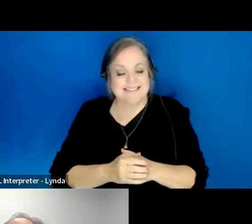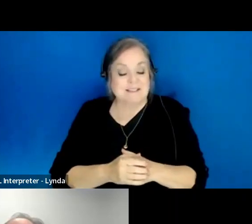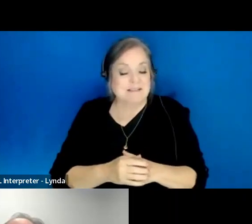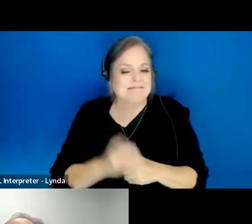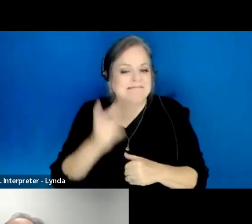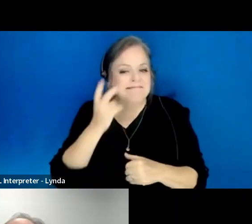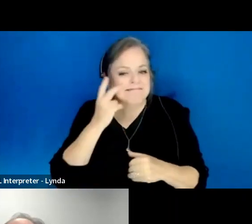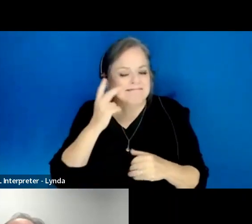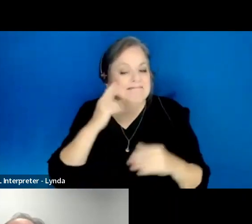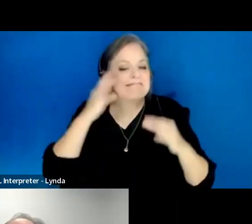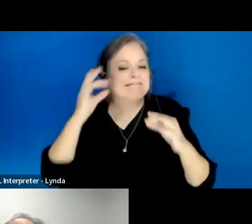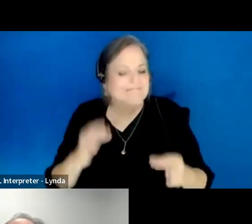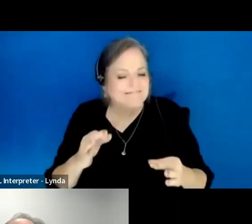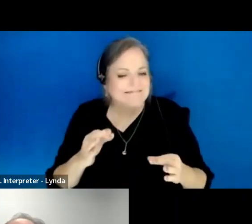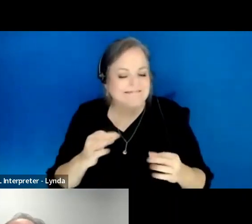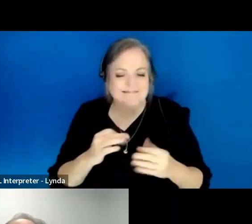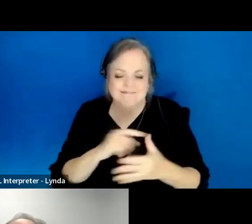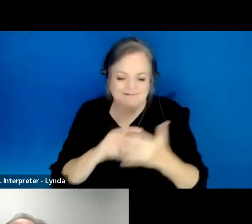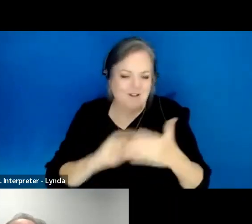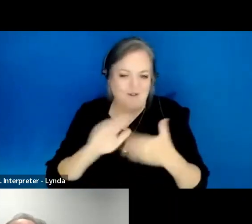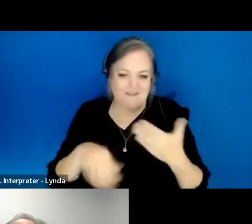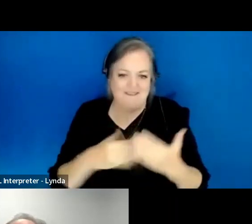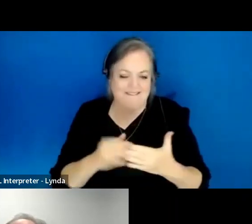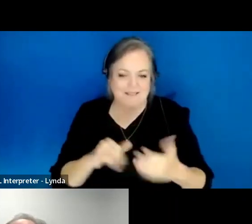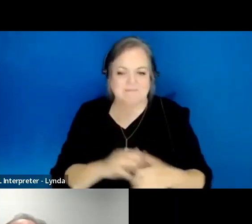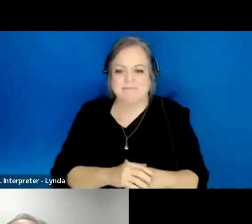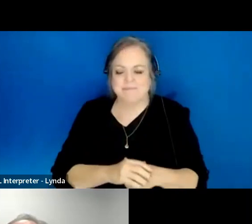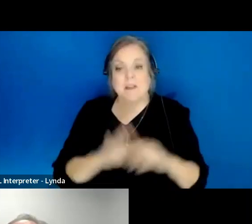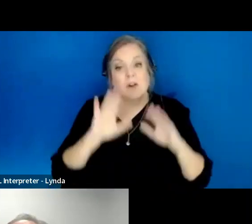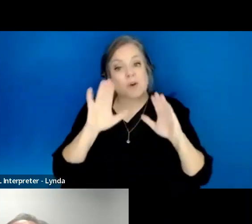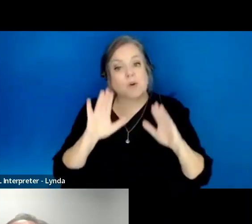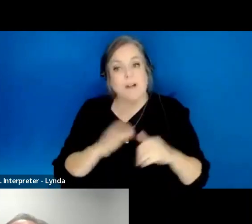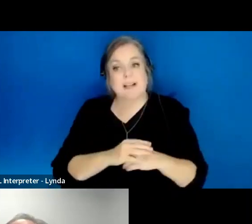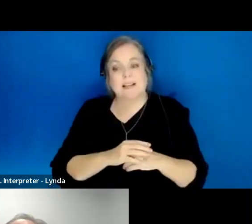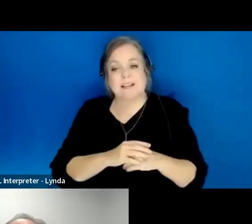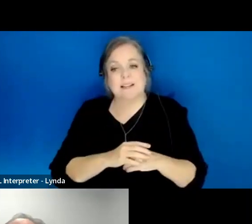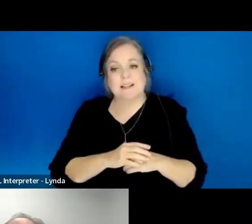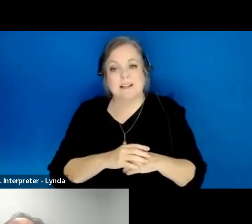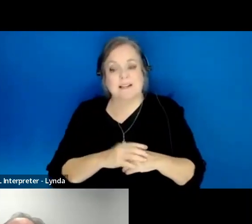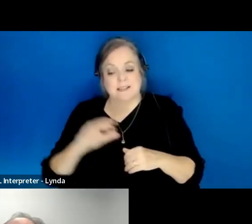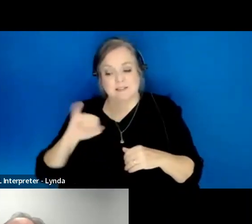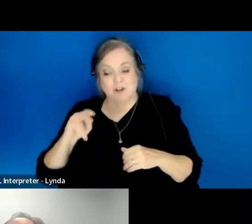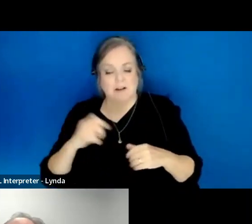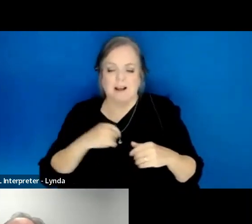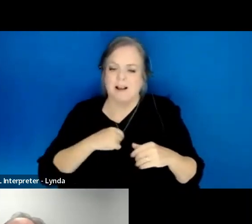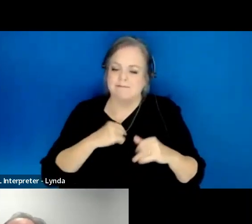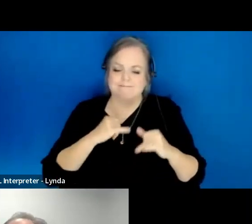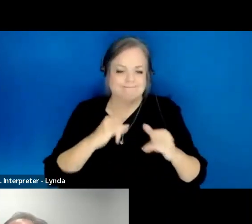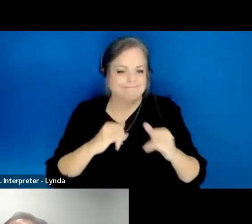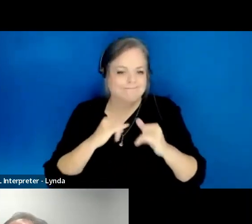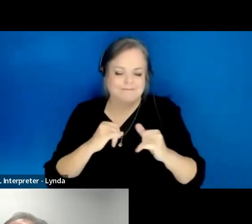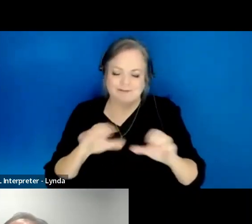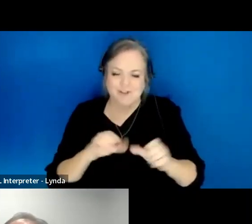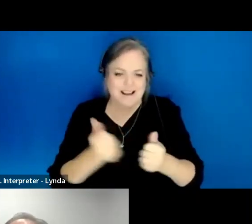but all of the above. Yeah, great. Well, I ditto all of you. I'm going to do everything you all